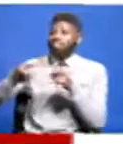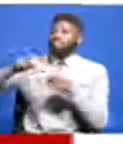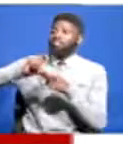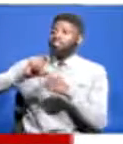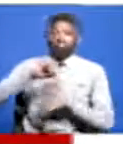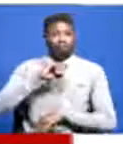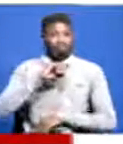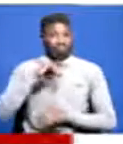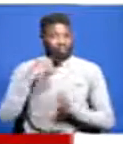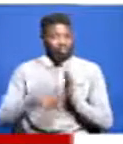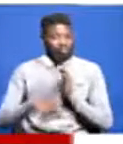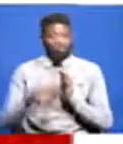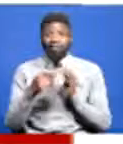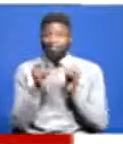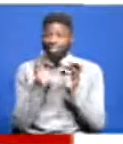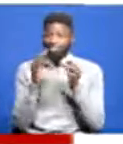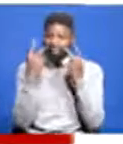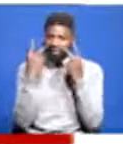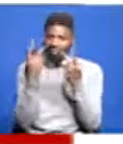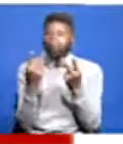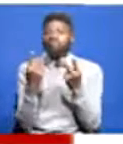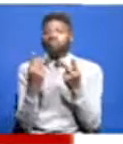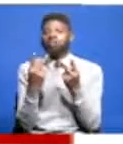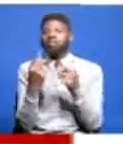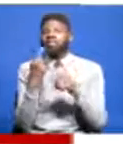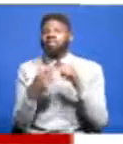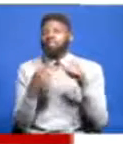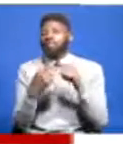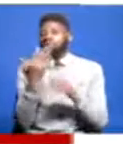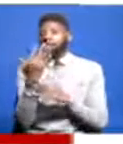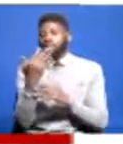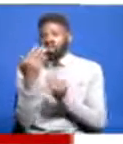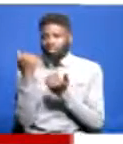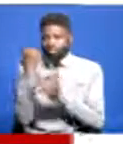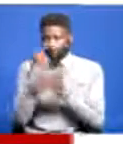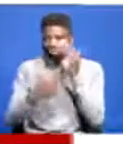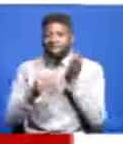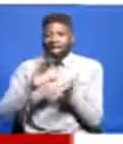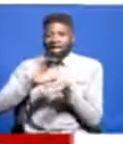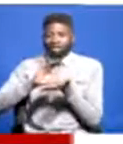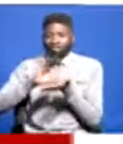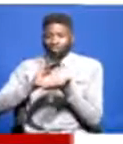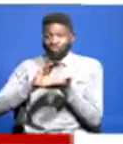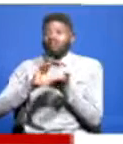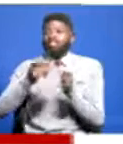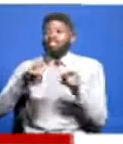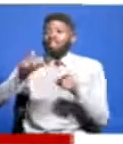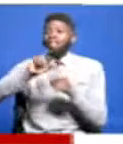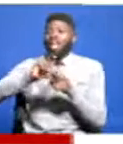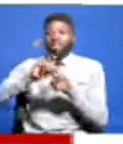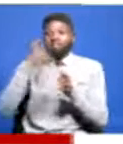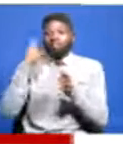next, in the next 5 years, you'd expect capital gains tax to go up, you know, to be more comparative